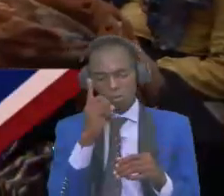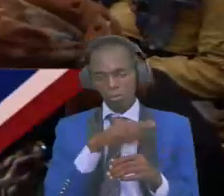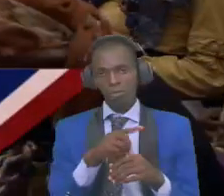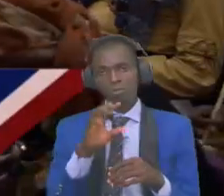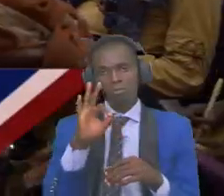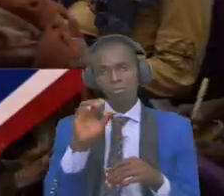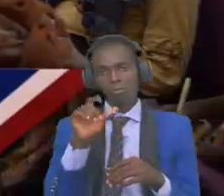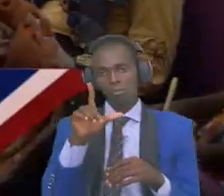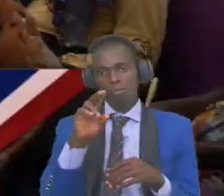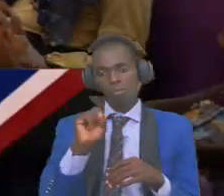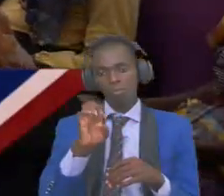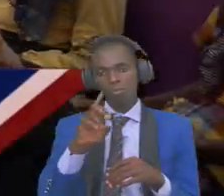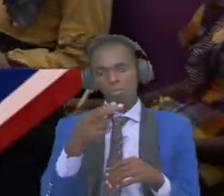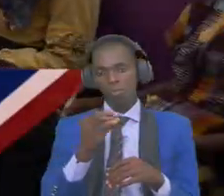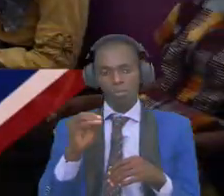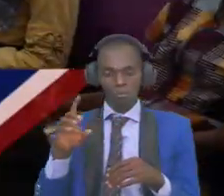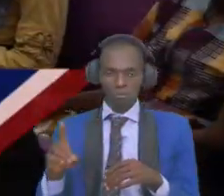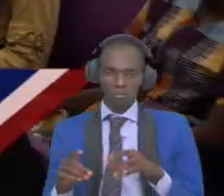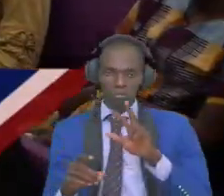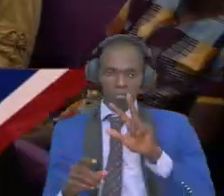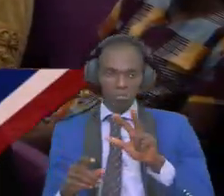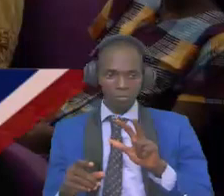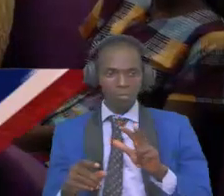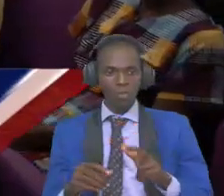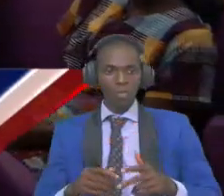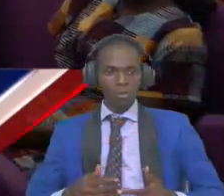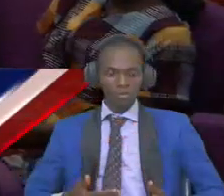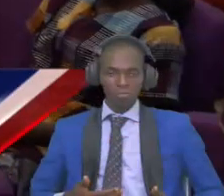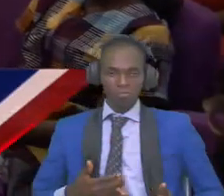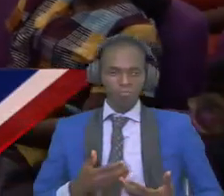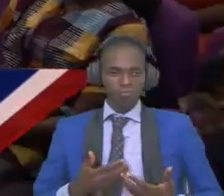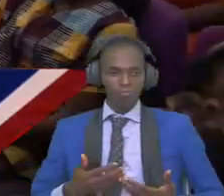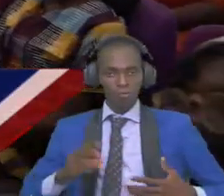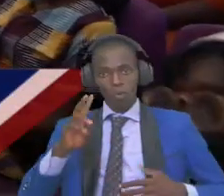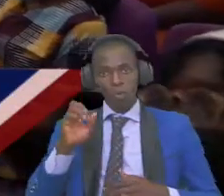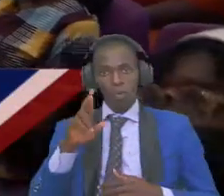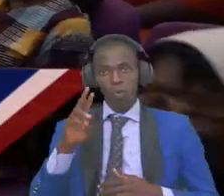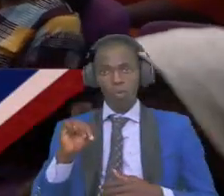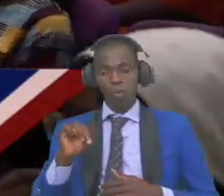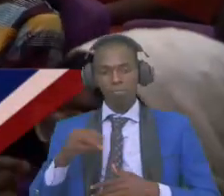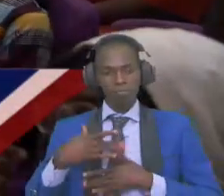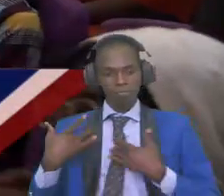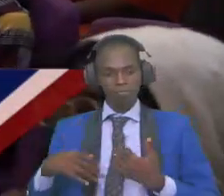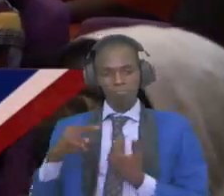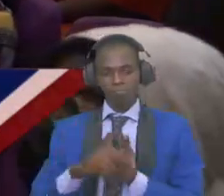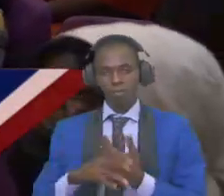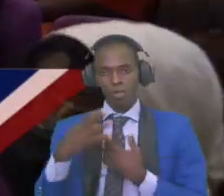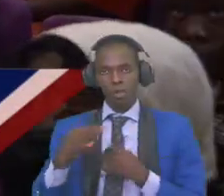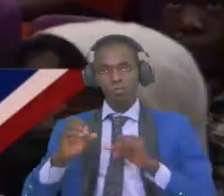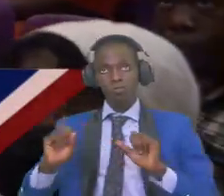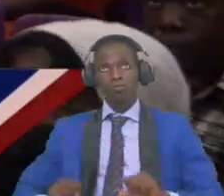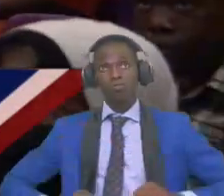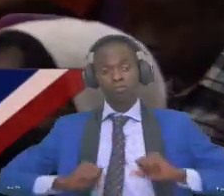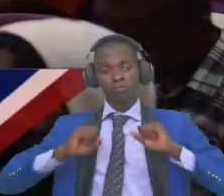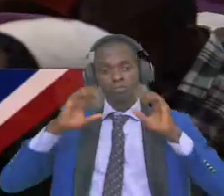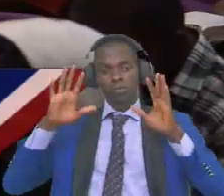warm-heartedness of submissive followers to the false fruits, to the